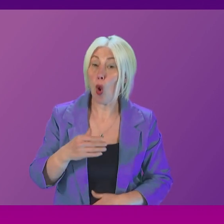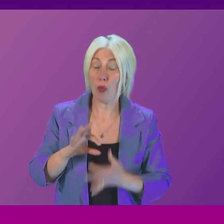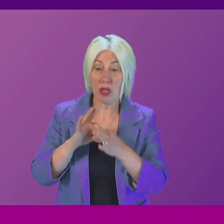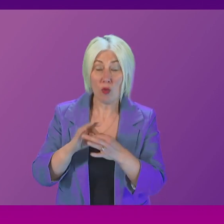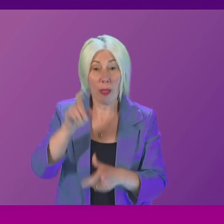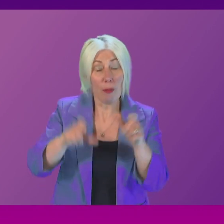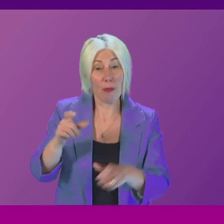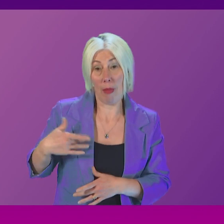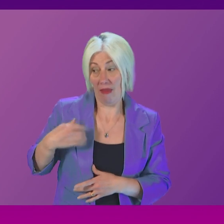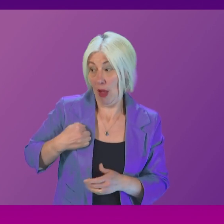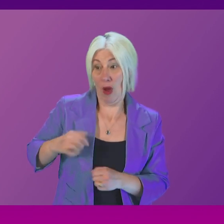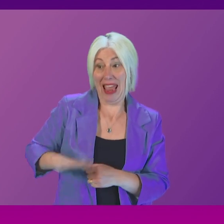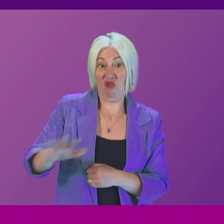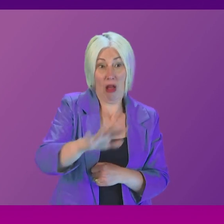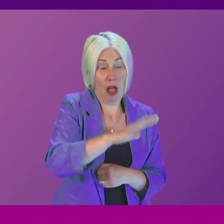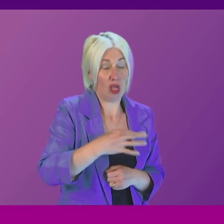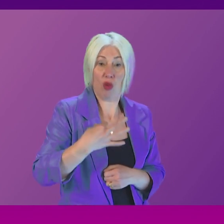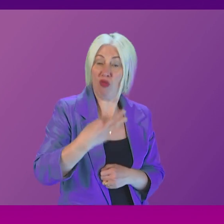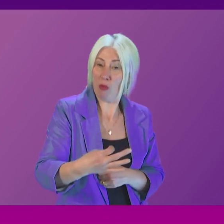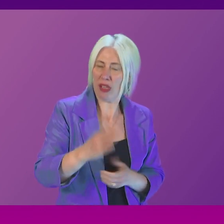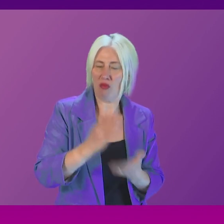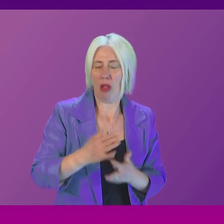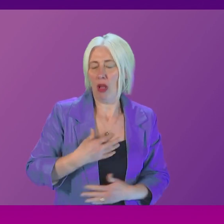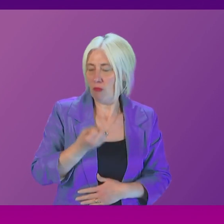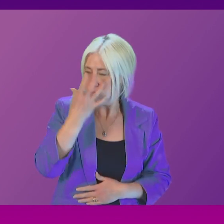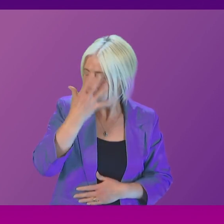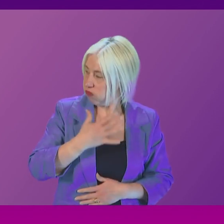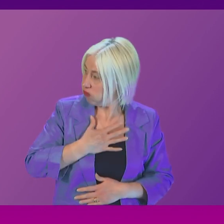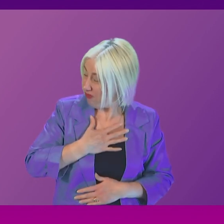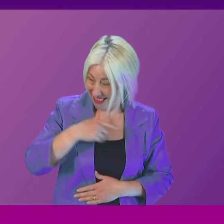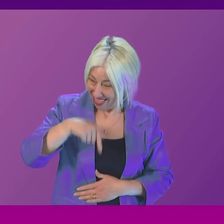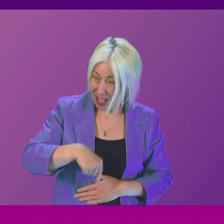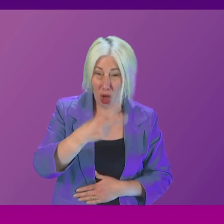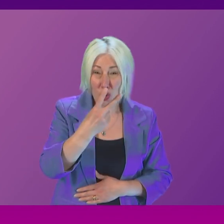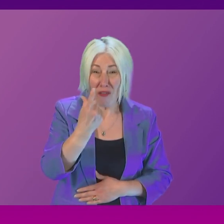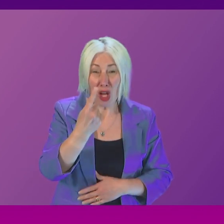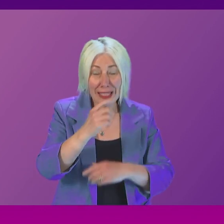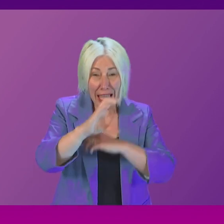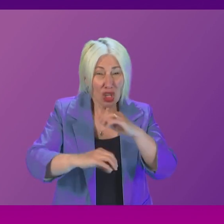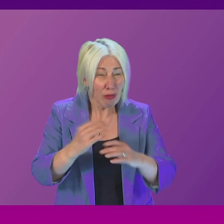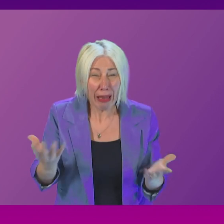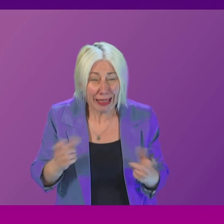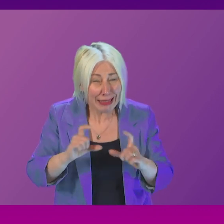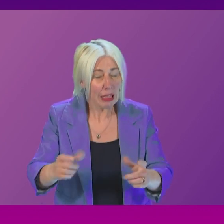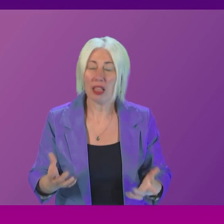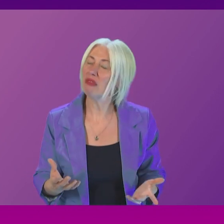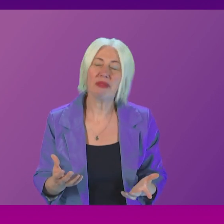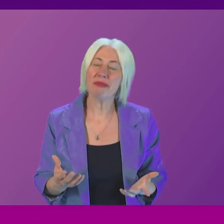constituents, but in a way that seems frankly shameful in the 21st century. The second